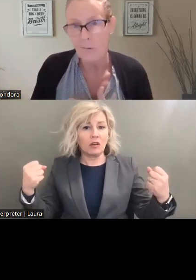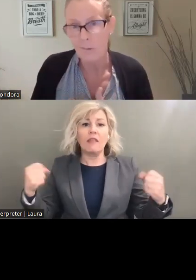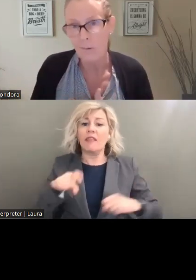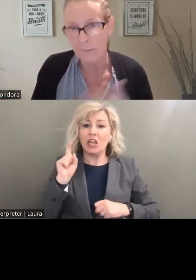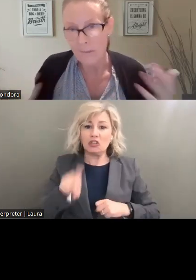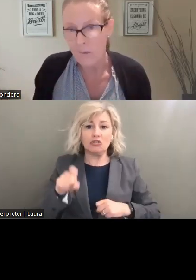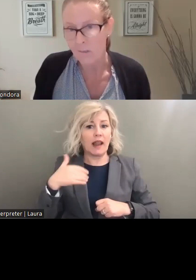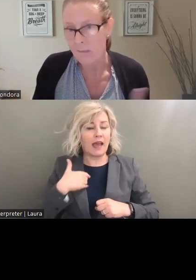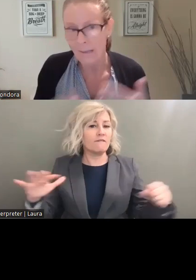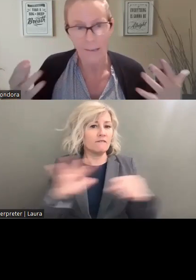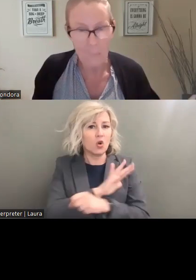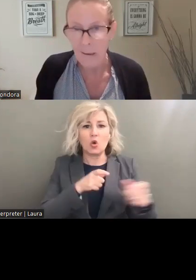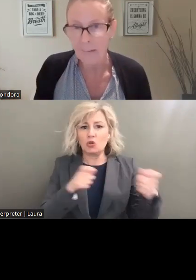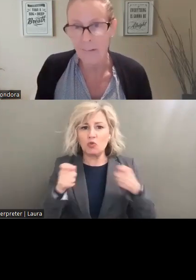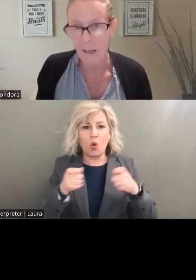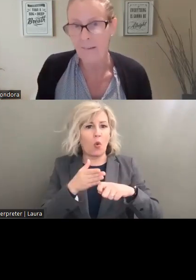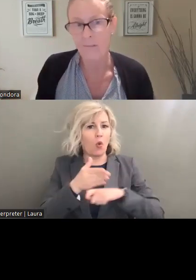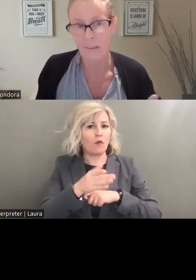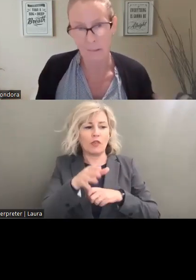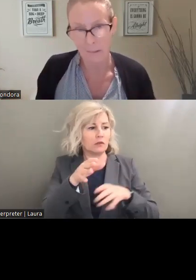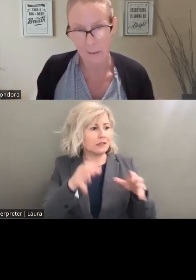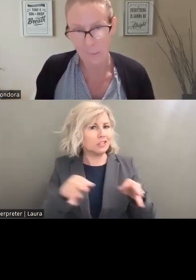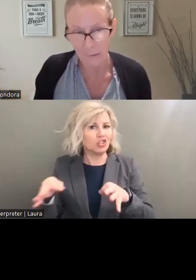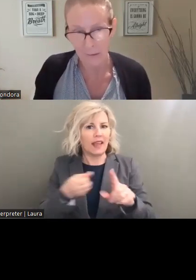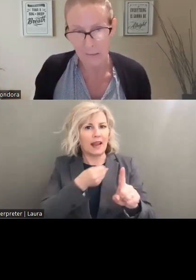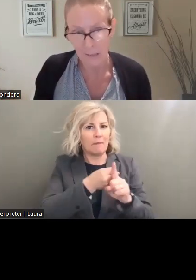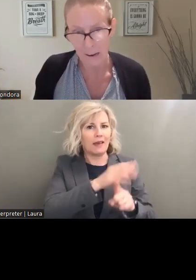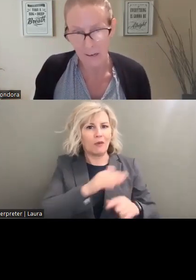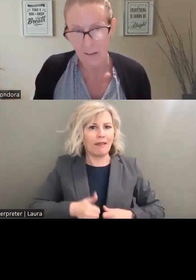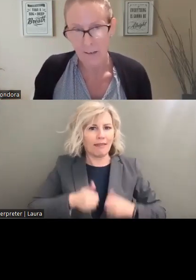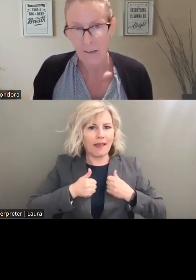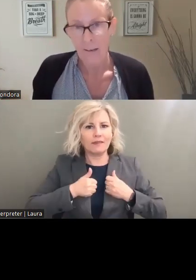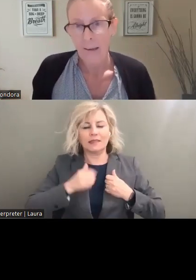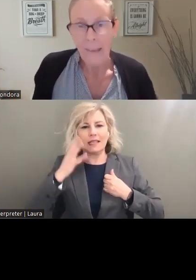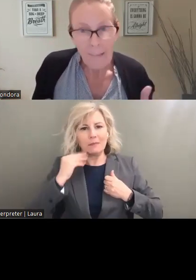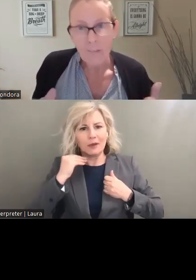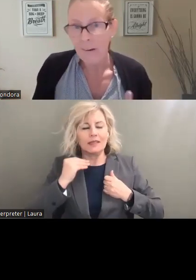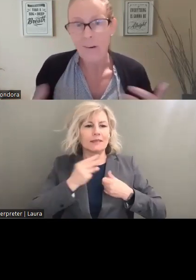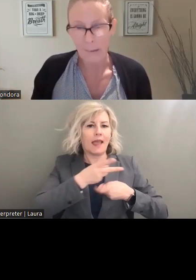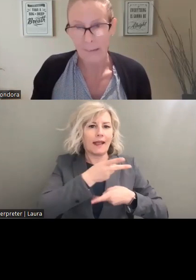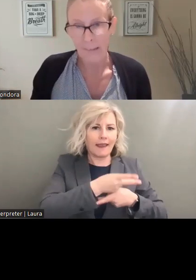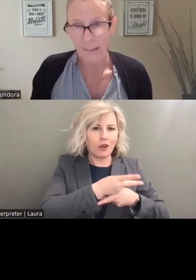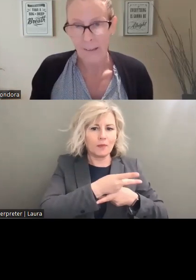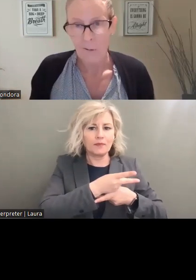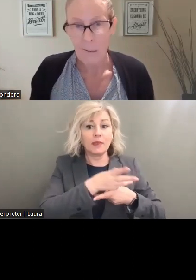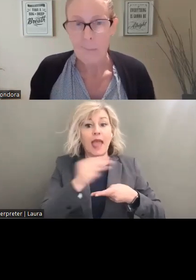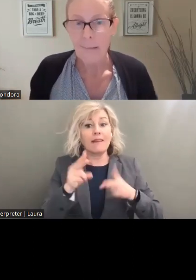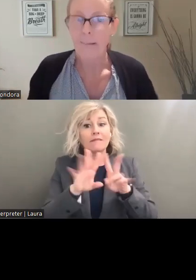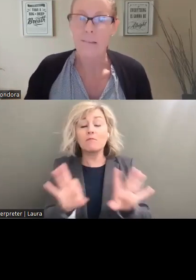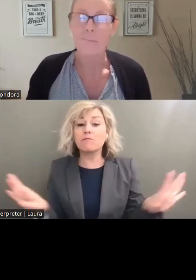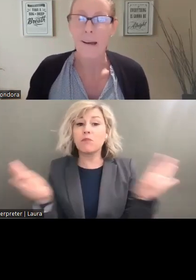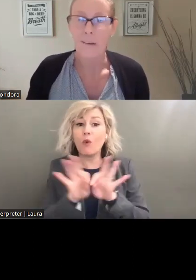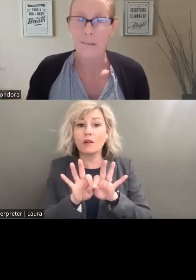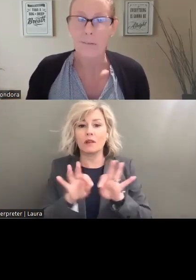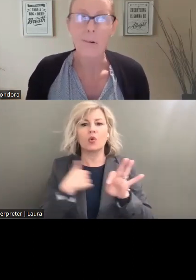maximum control over decisions that impact their lives and their experience in care. And very critically, we're